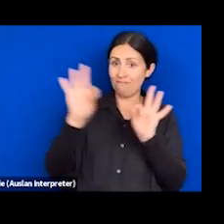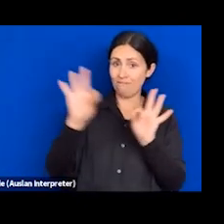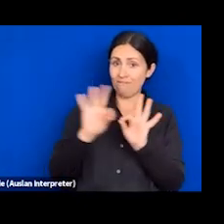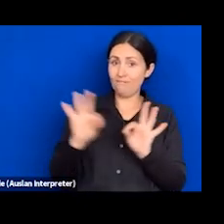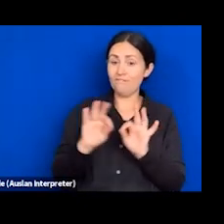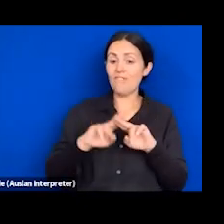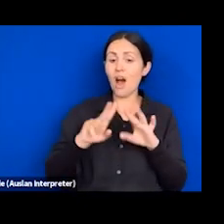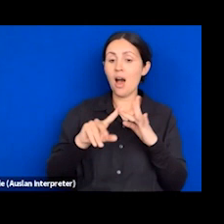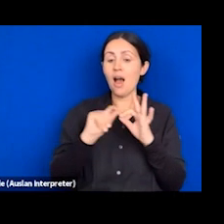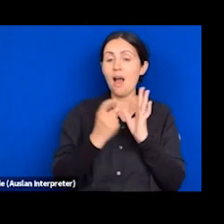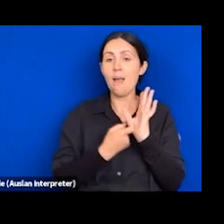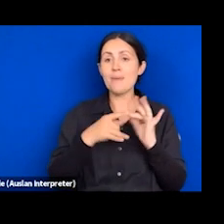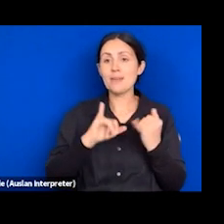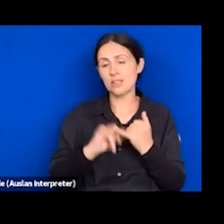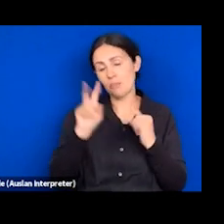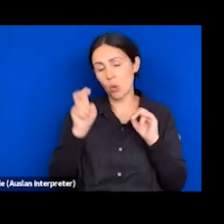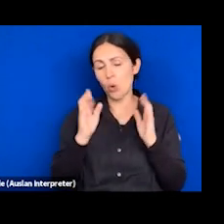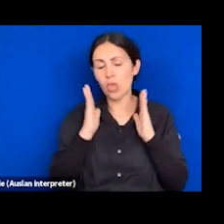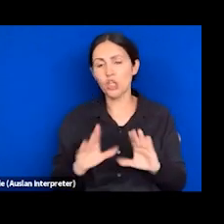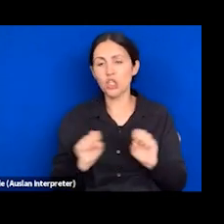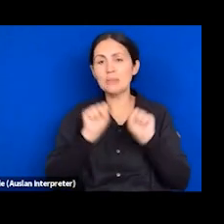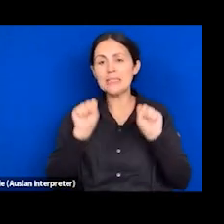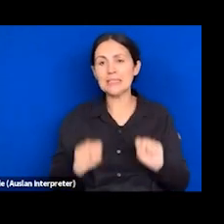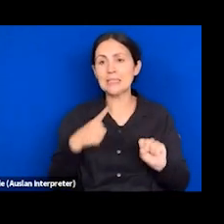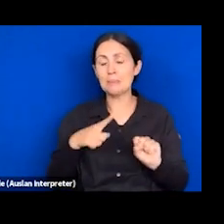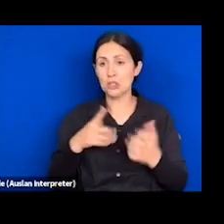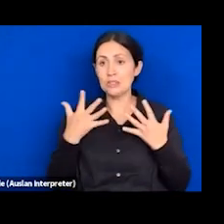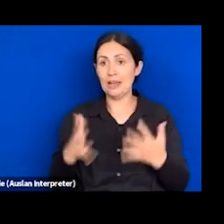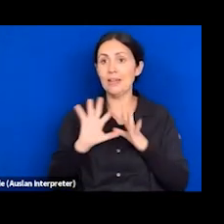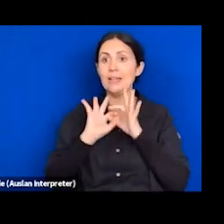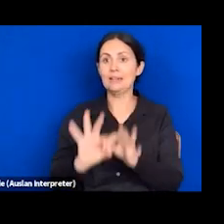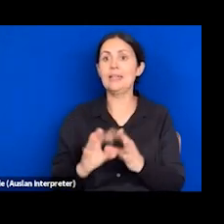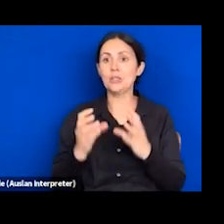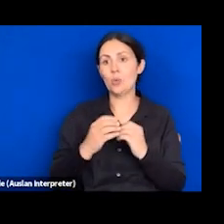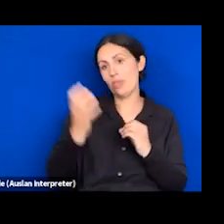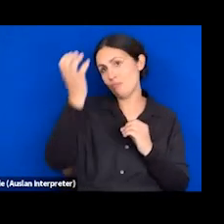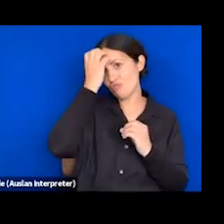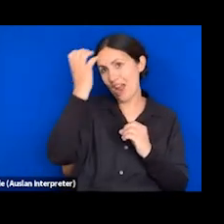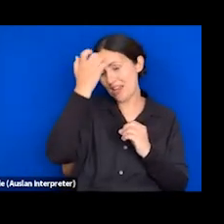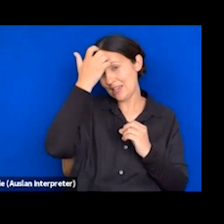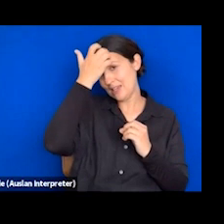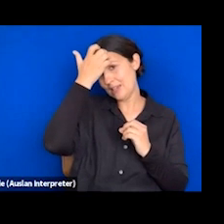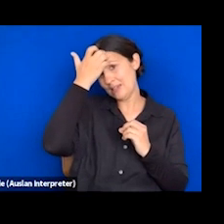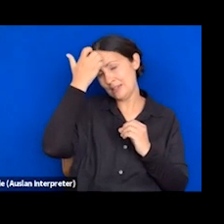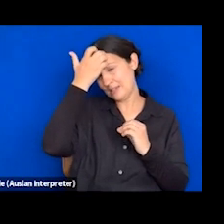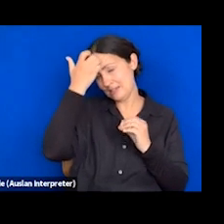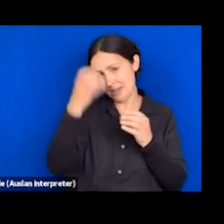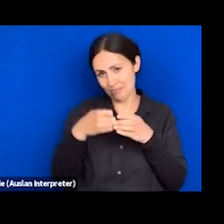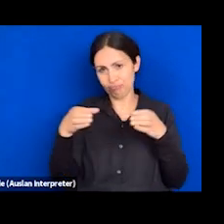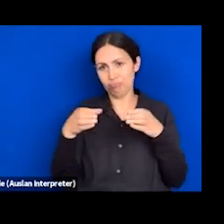human system from here on, given that it is associated with brain that is expanded most in our species.